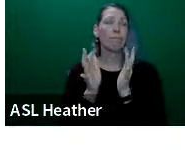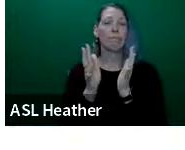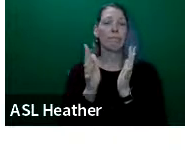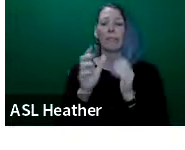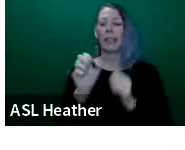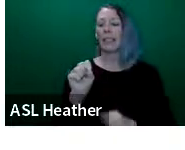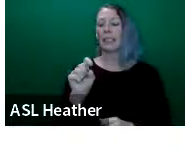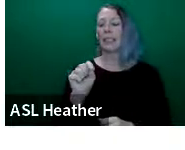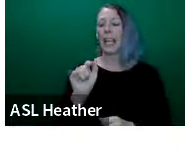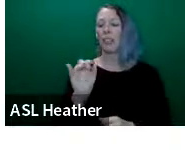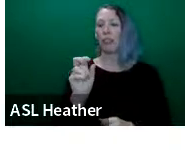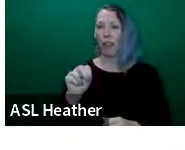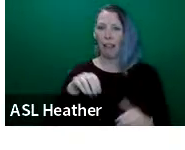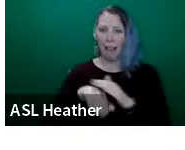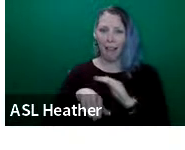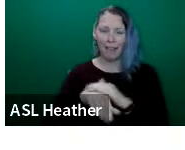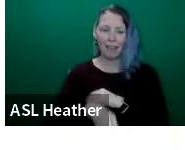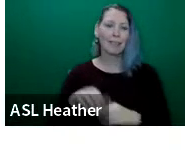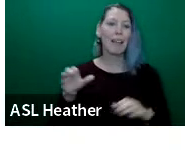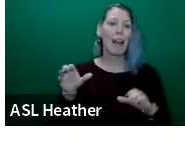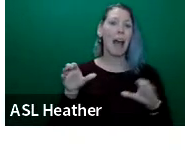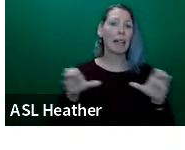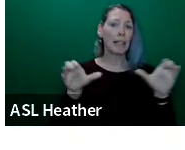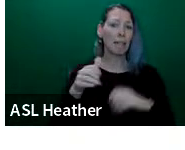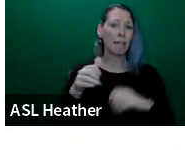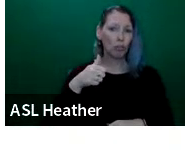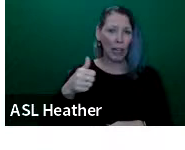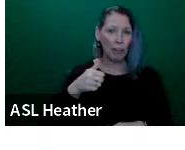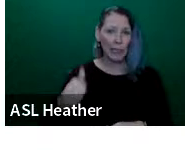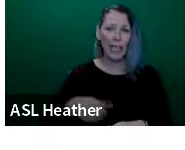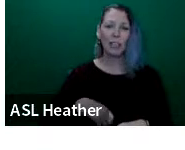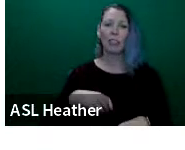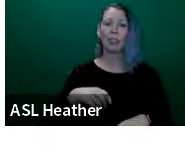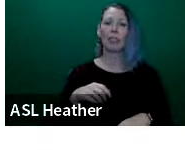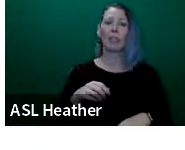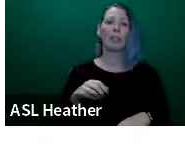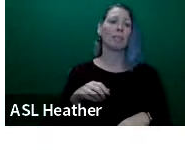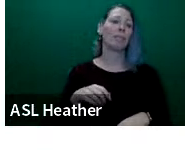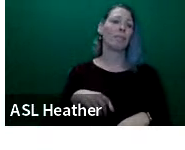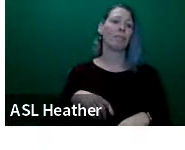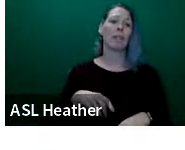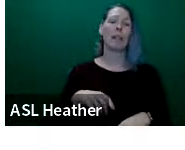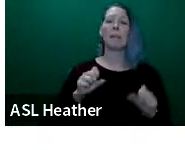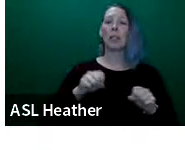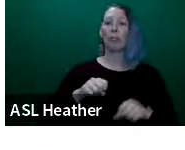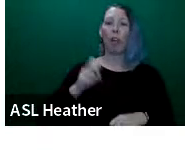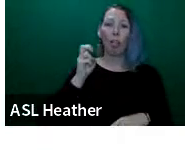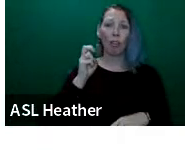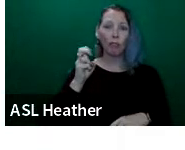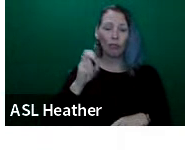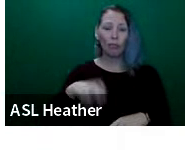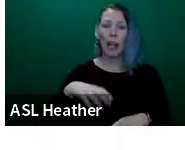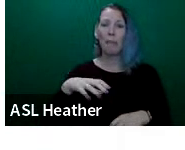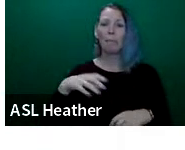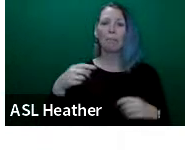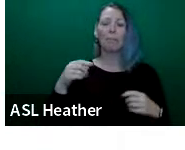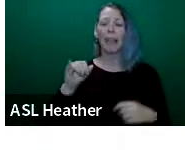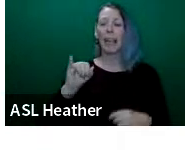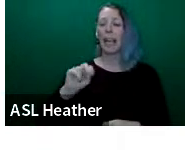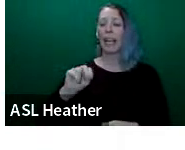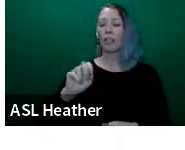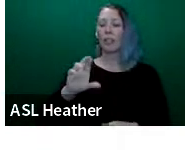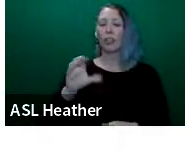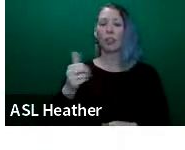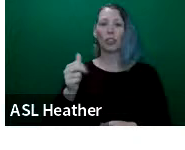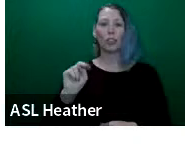station access and active transportation potential, trip potential, and some additional information on interchanges and ramp